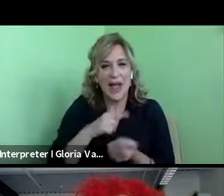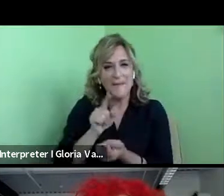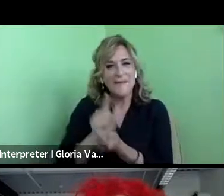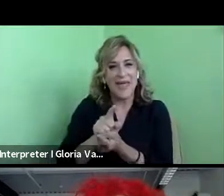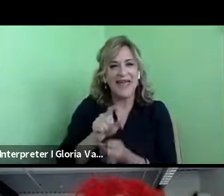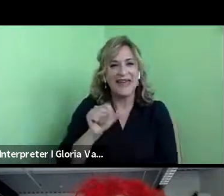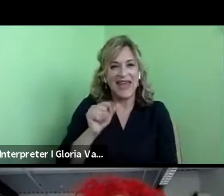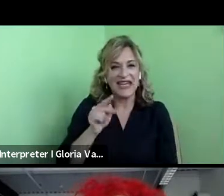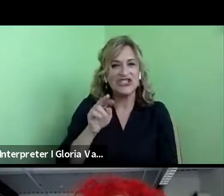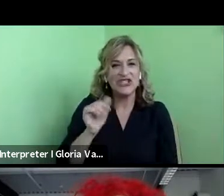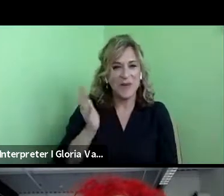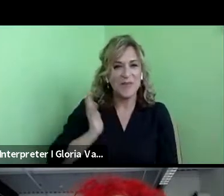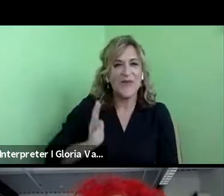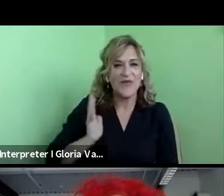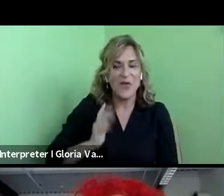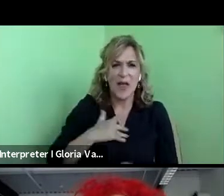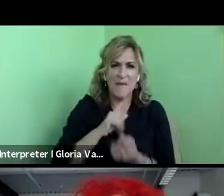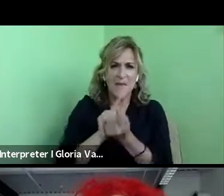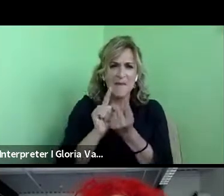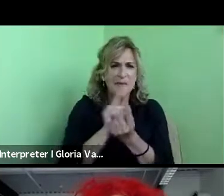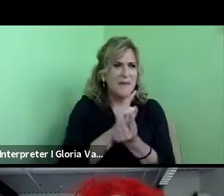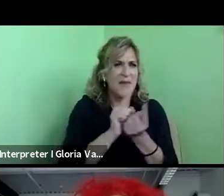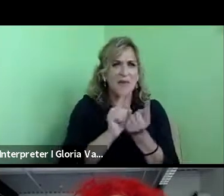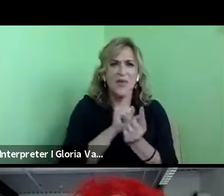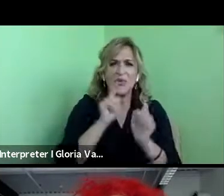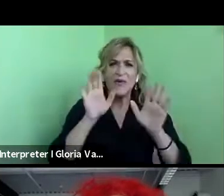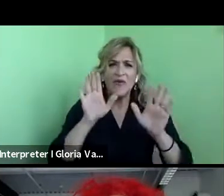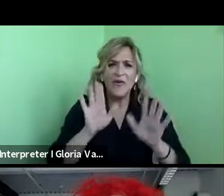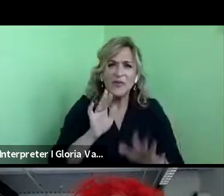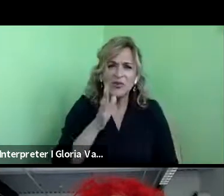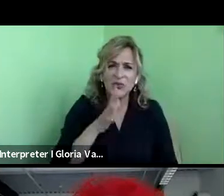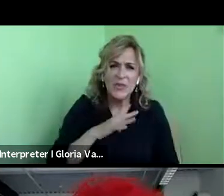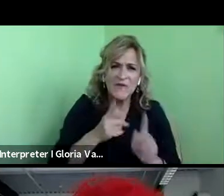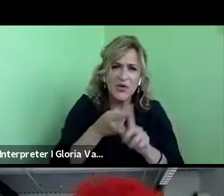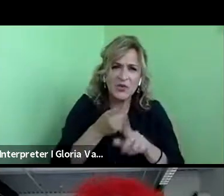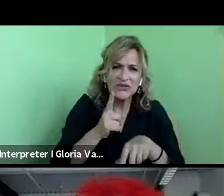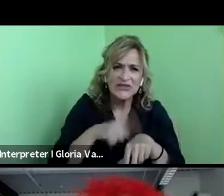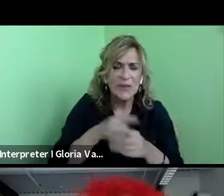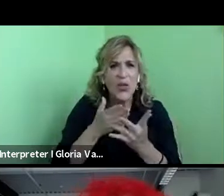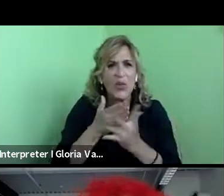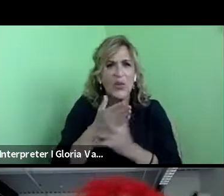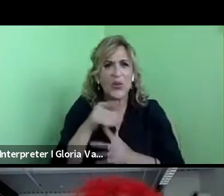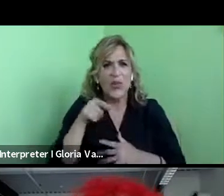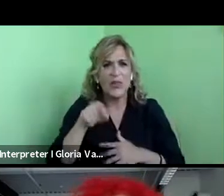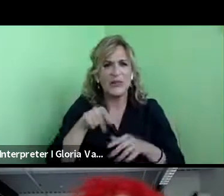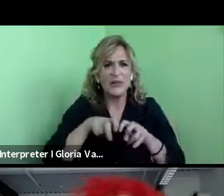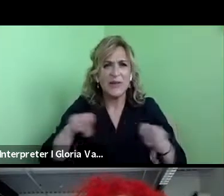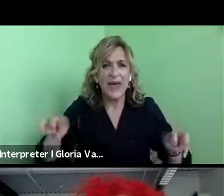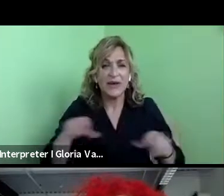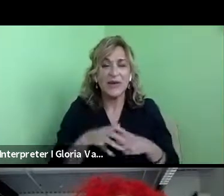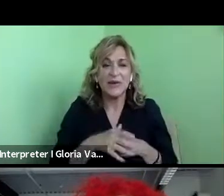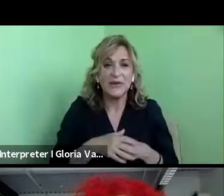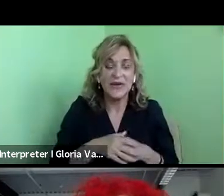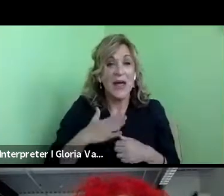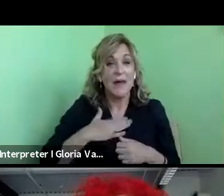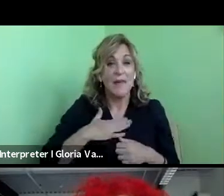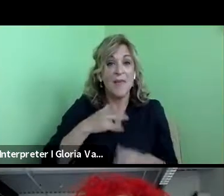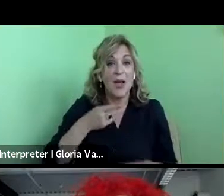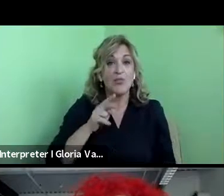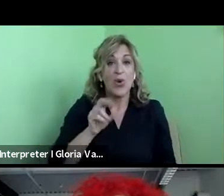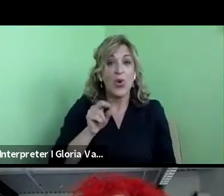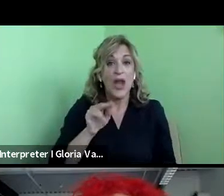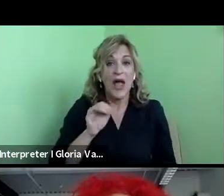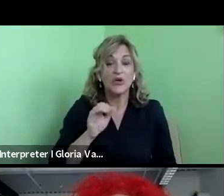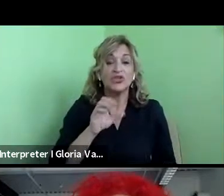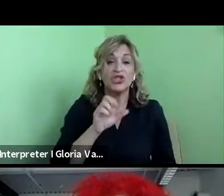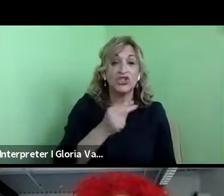I'm meeting all these other fabulous women for the first time through this panel. My pronouns are she, her,